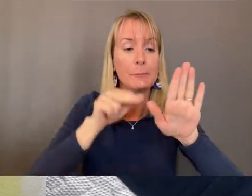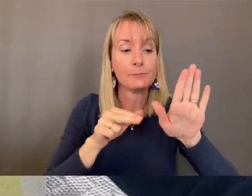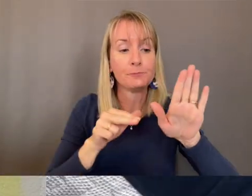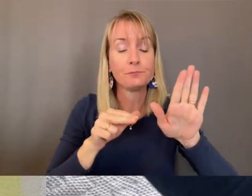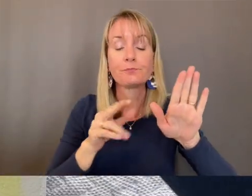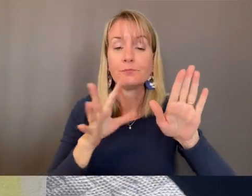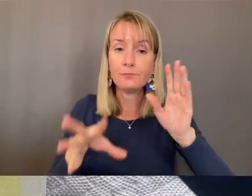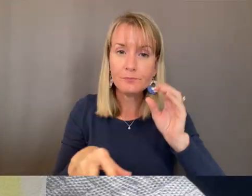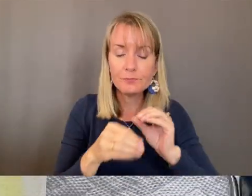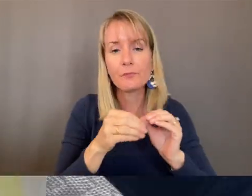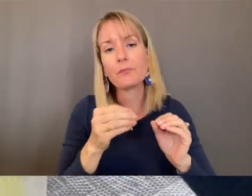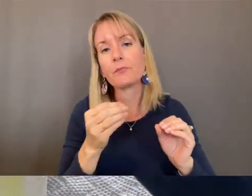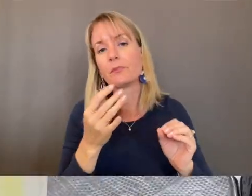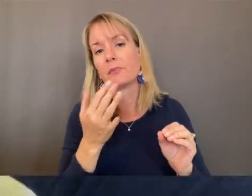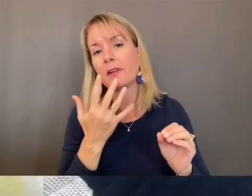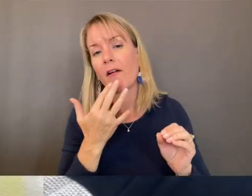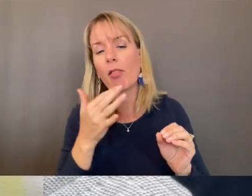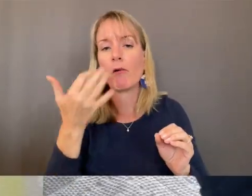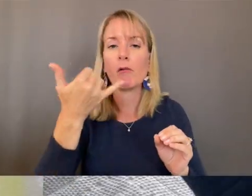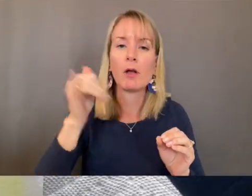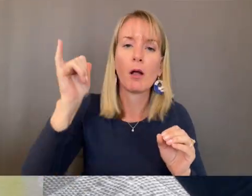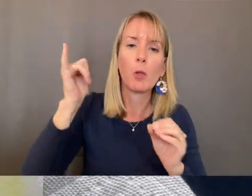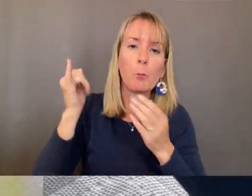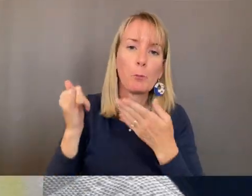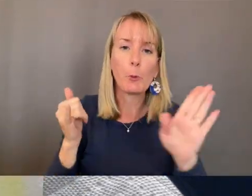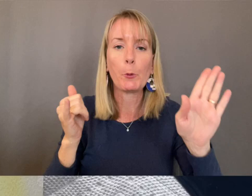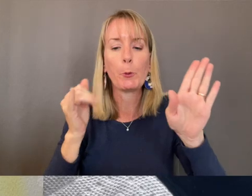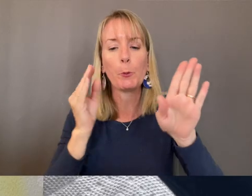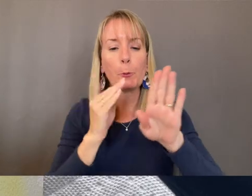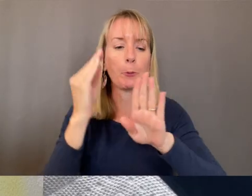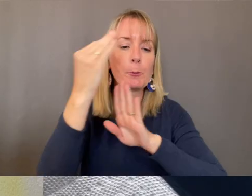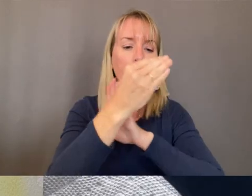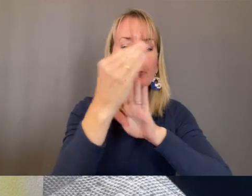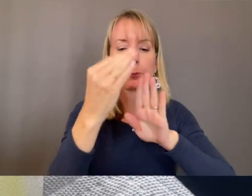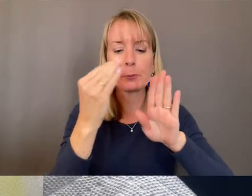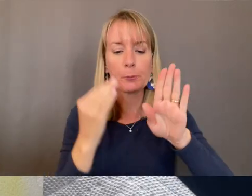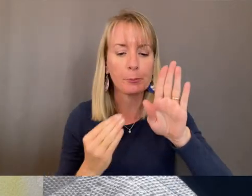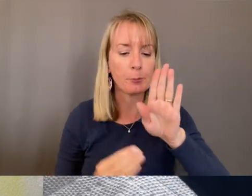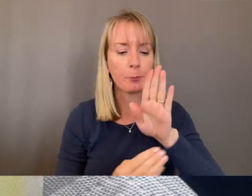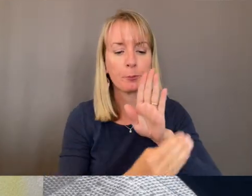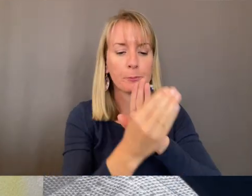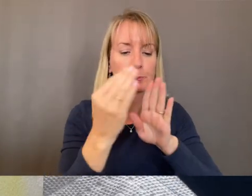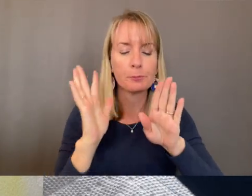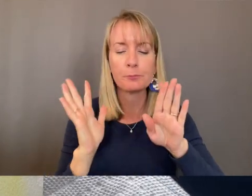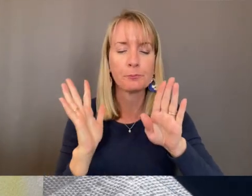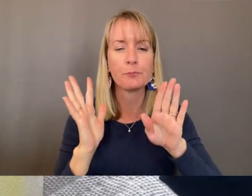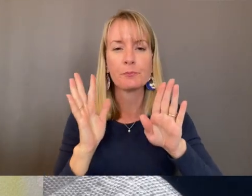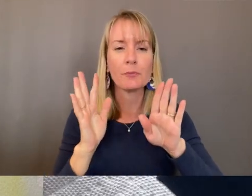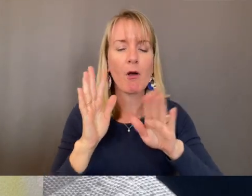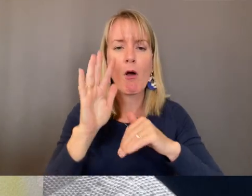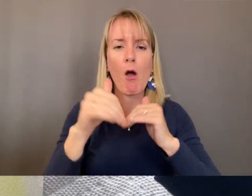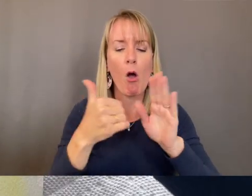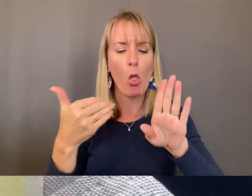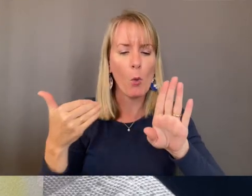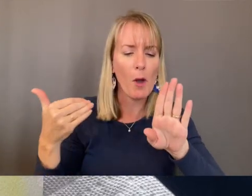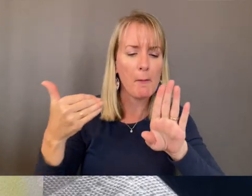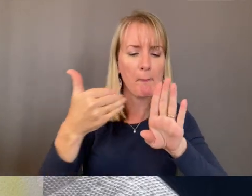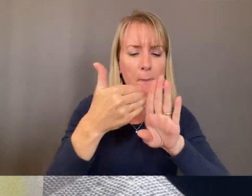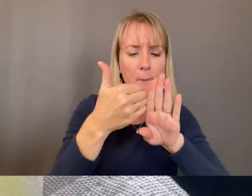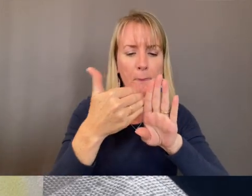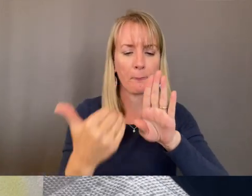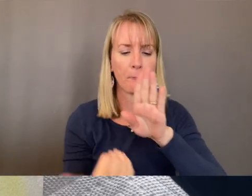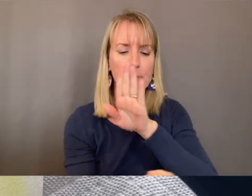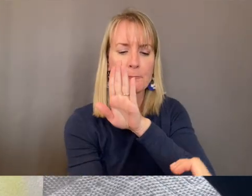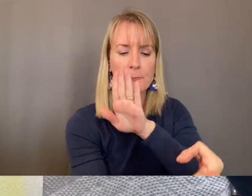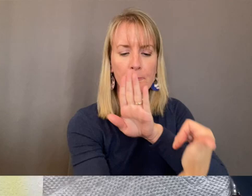Then I'm going to add some color, some yellow here and there and some blue here and there. And I make sure that the paint goes all the